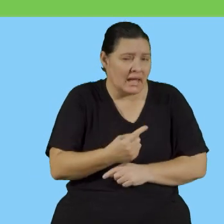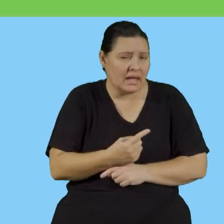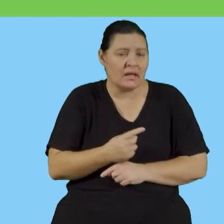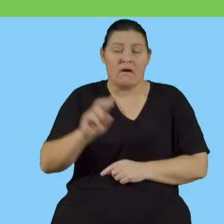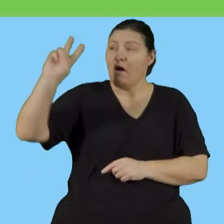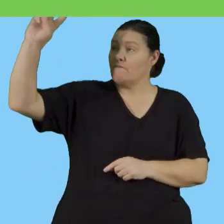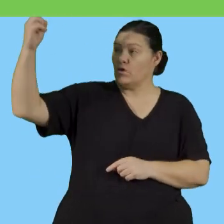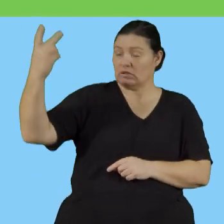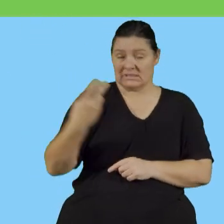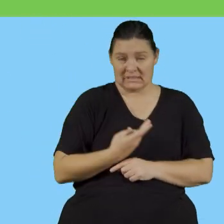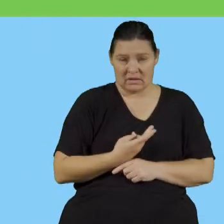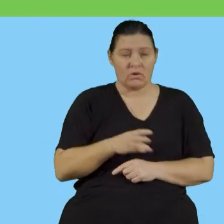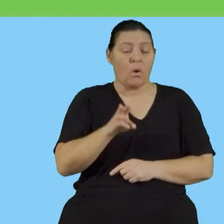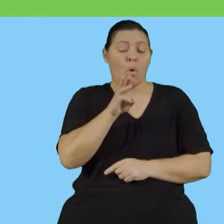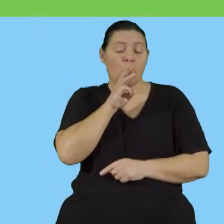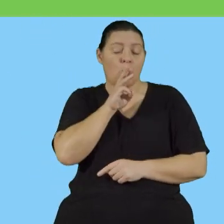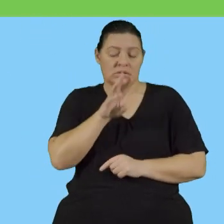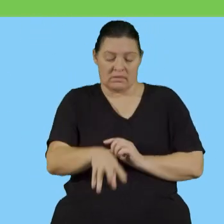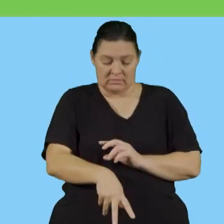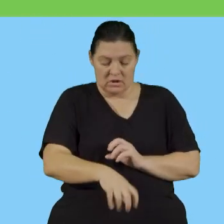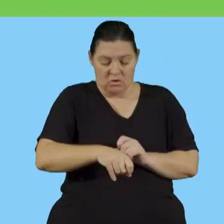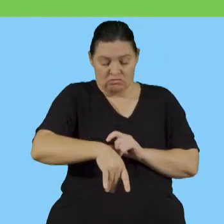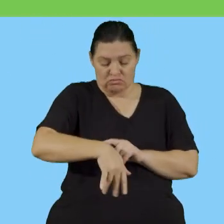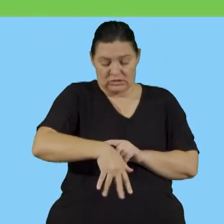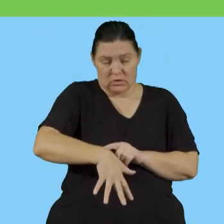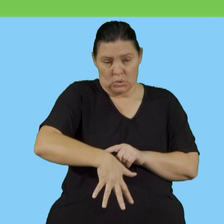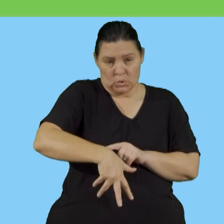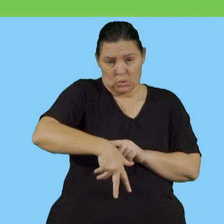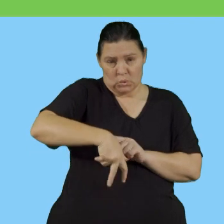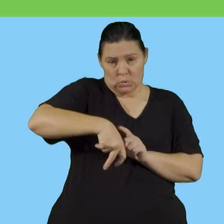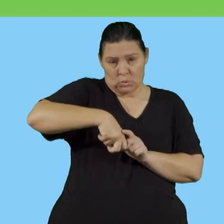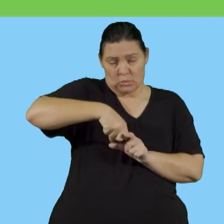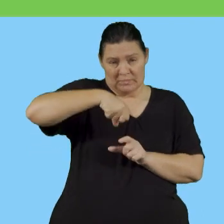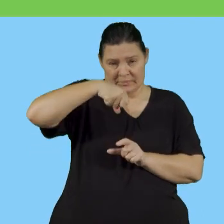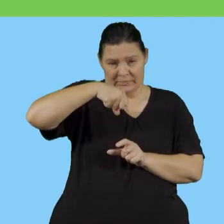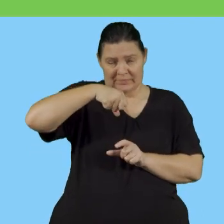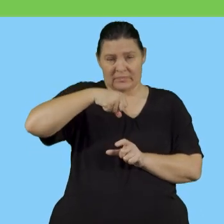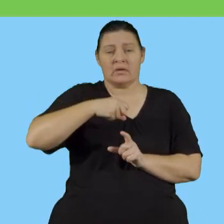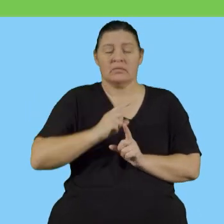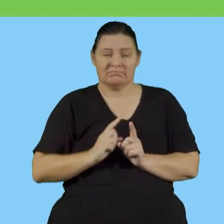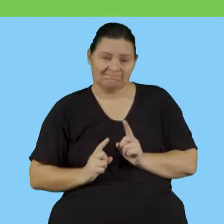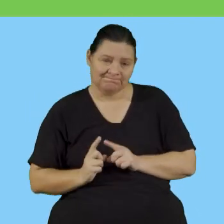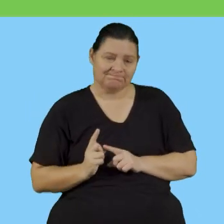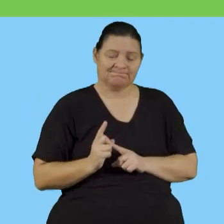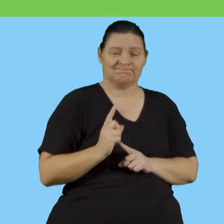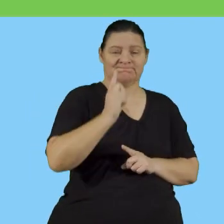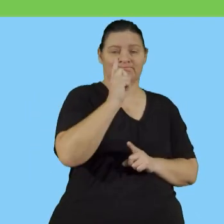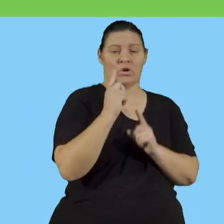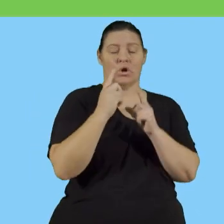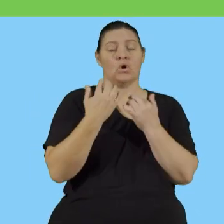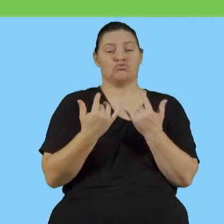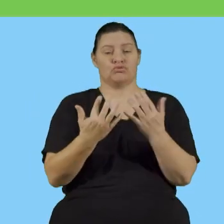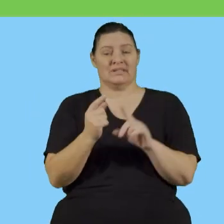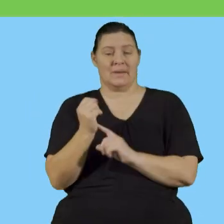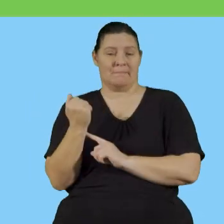said during photosynthesis, water is absorbed through the roots of the plant and is transported up to the